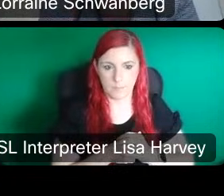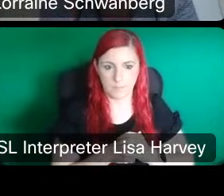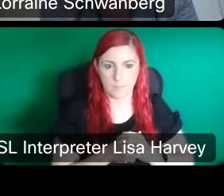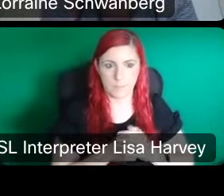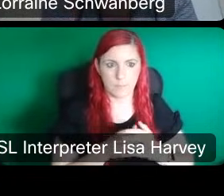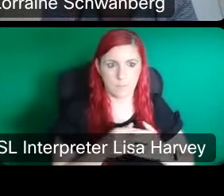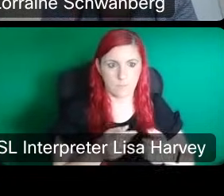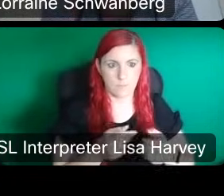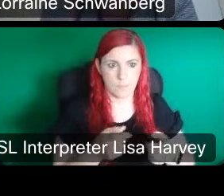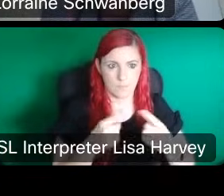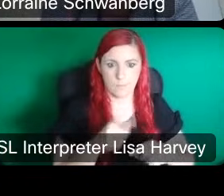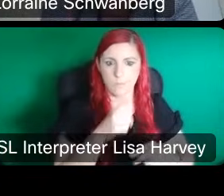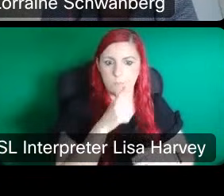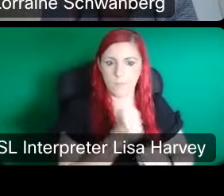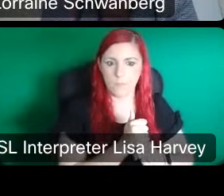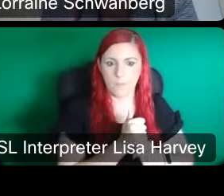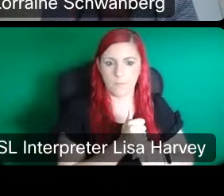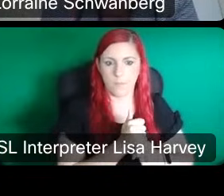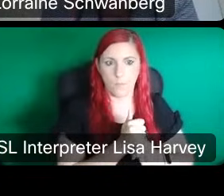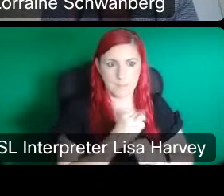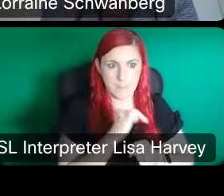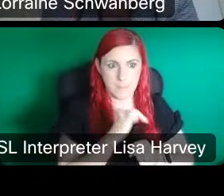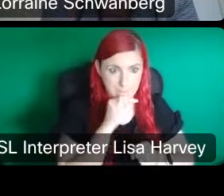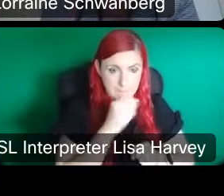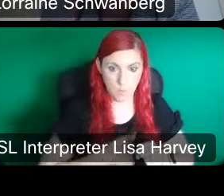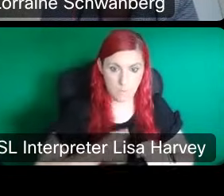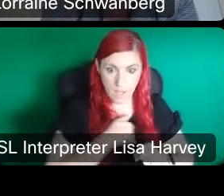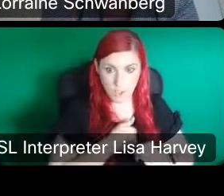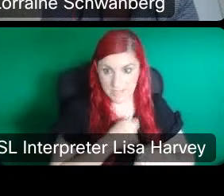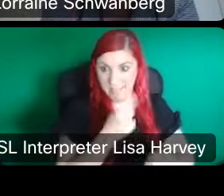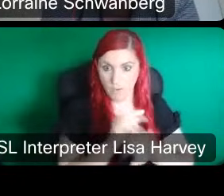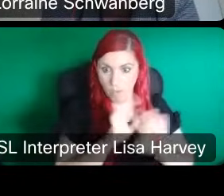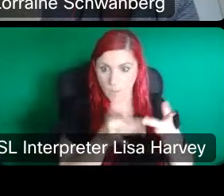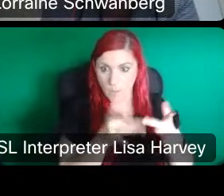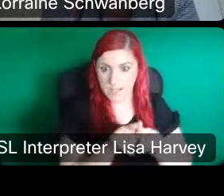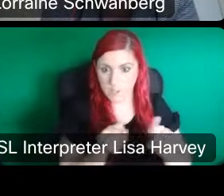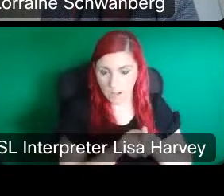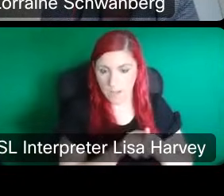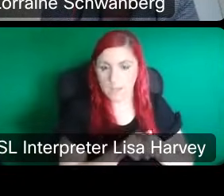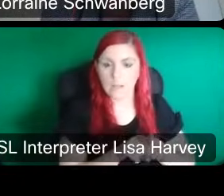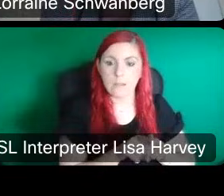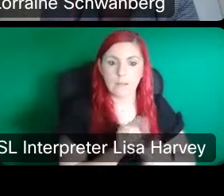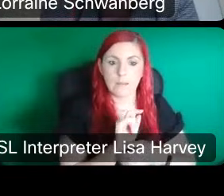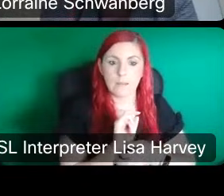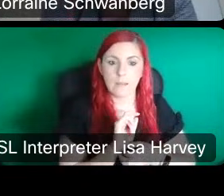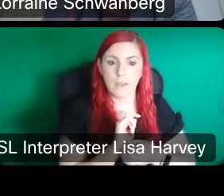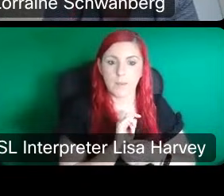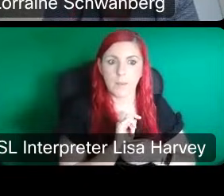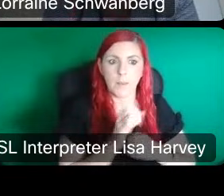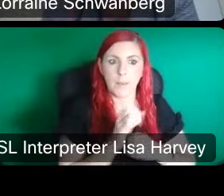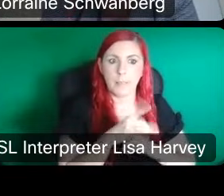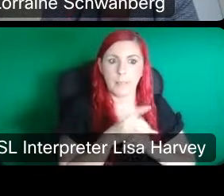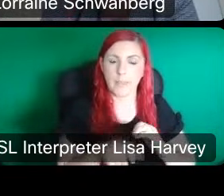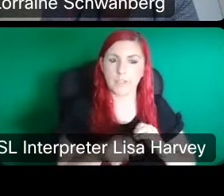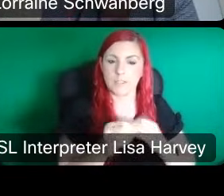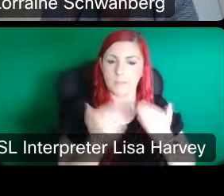what is an apology, and that. So that will be up on our website as well. The patient information leaflet. We do want to